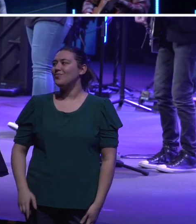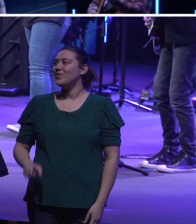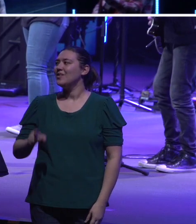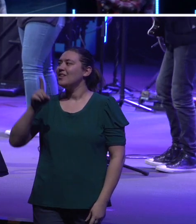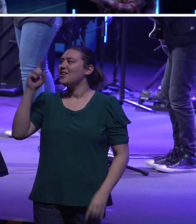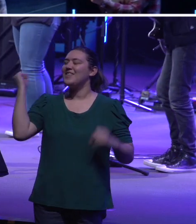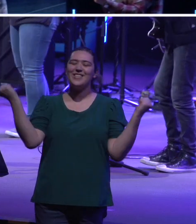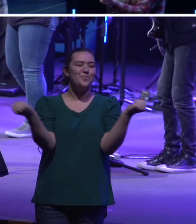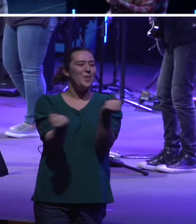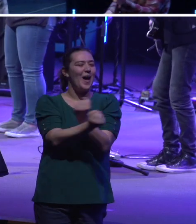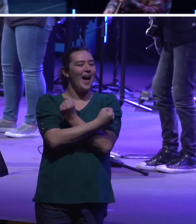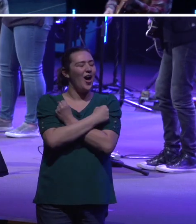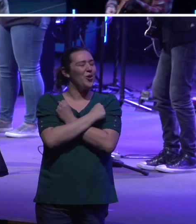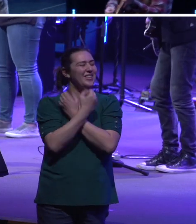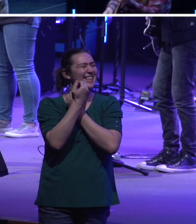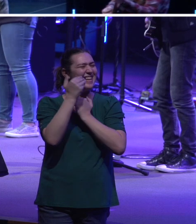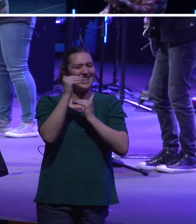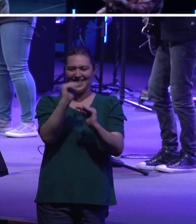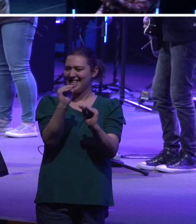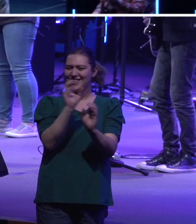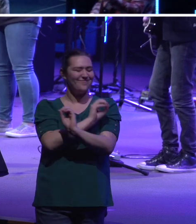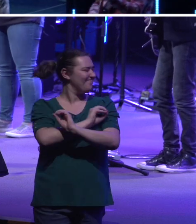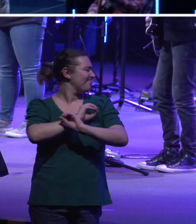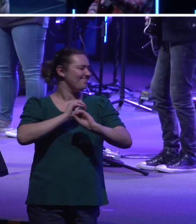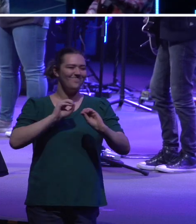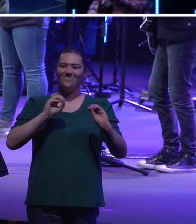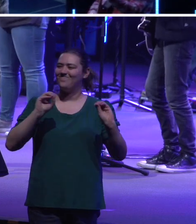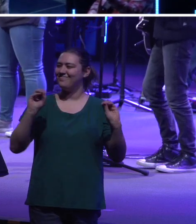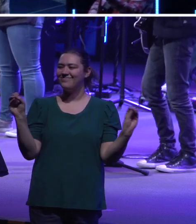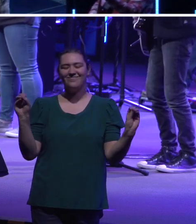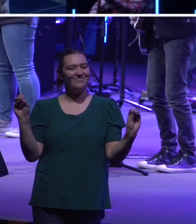Your love is boundless,